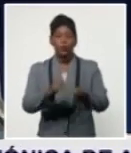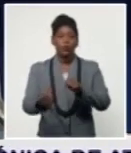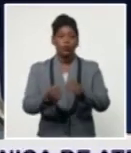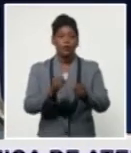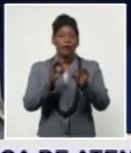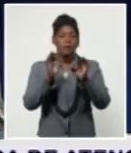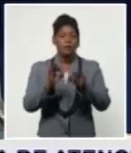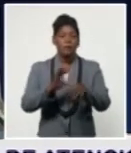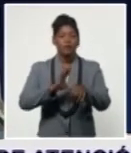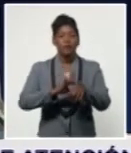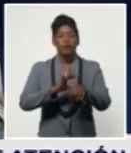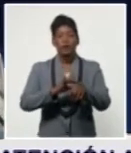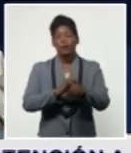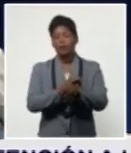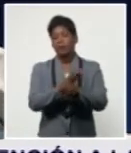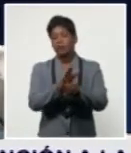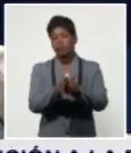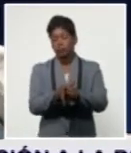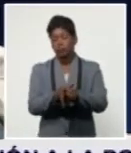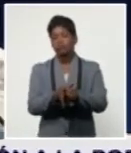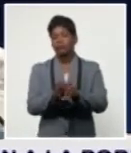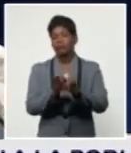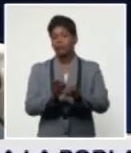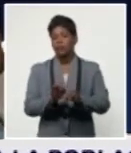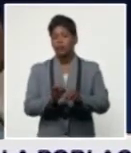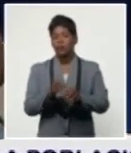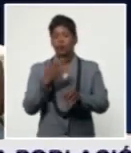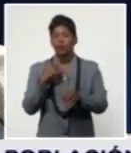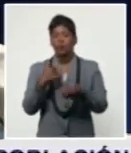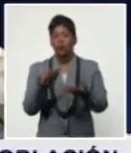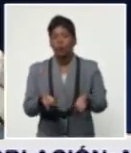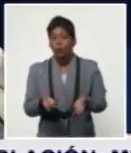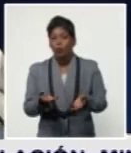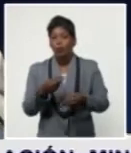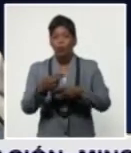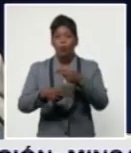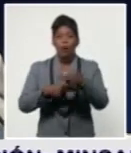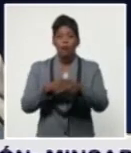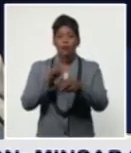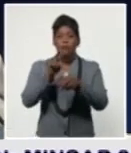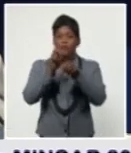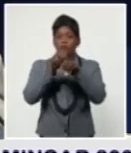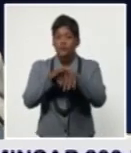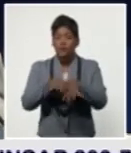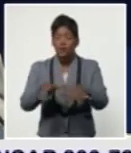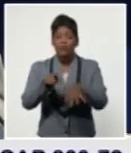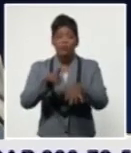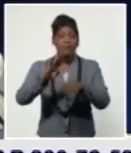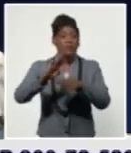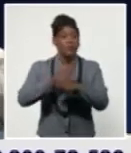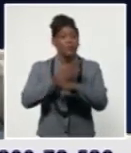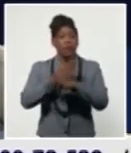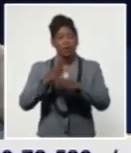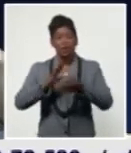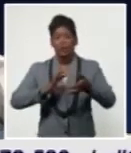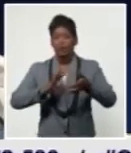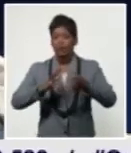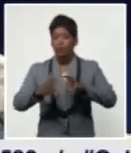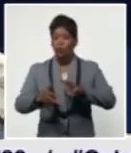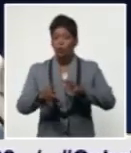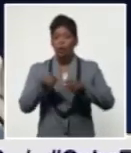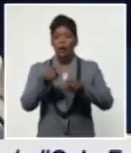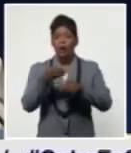because of its high contagiousness and the number of asymptomatic